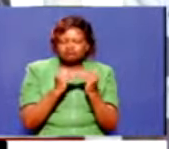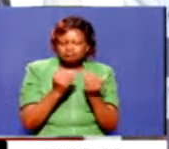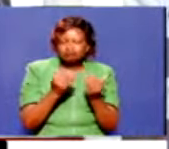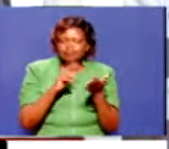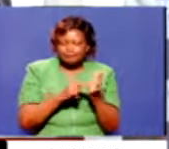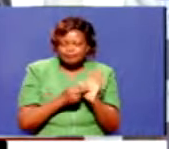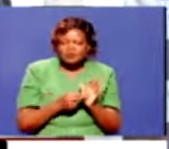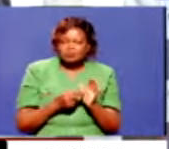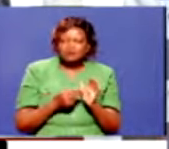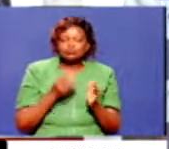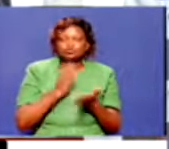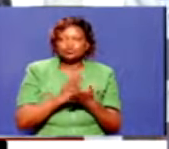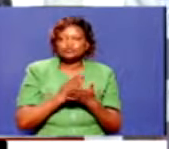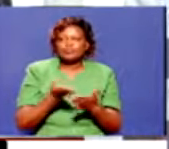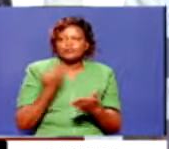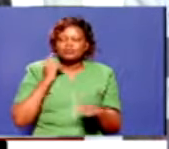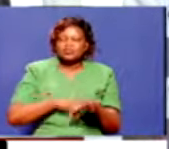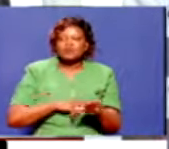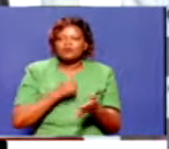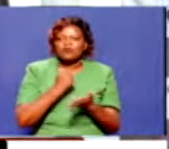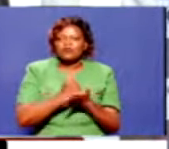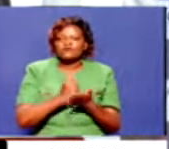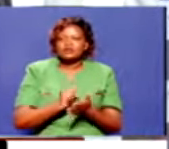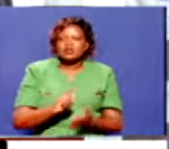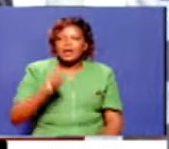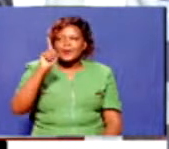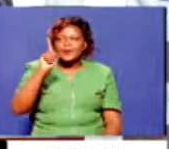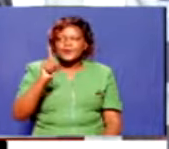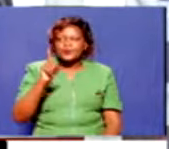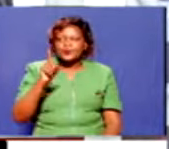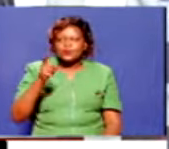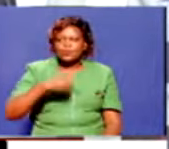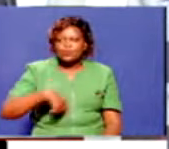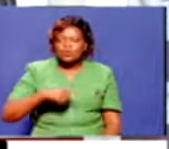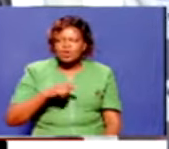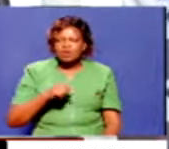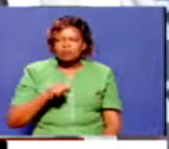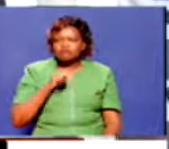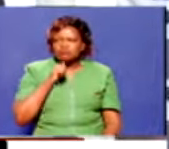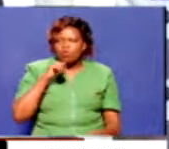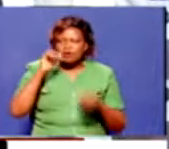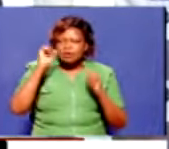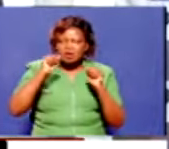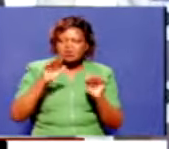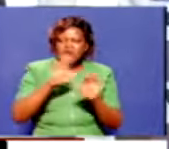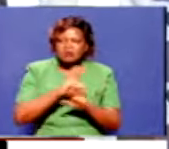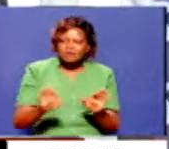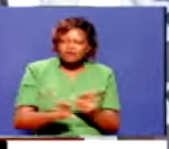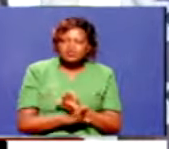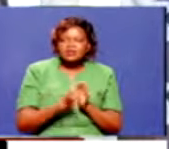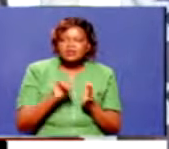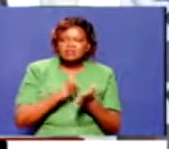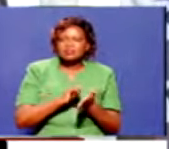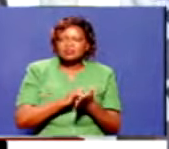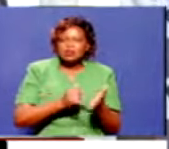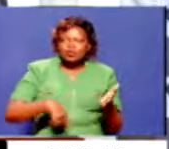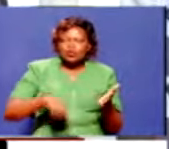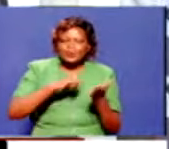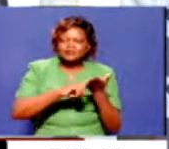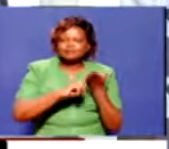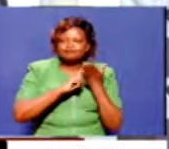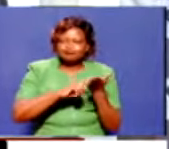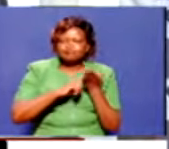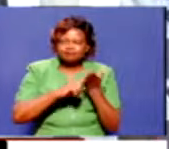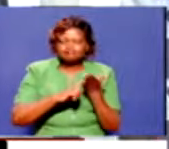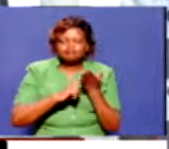as we were in the offices upstairs, we did not agree on every subject which was on put on the table